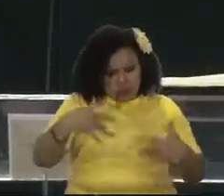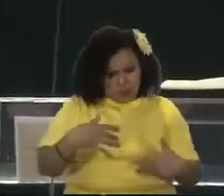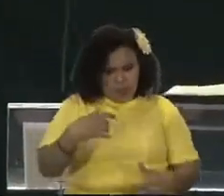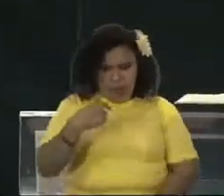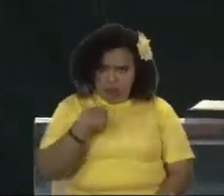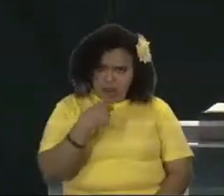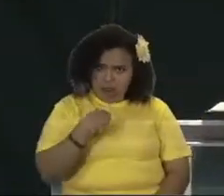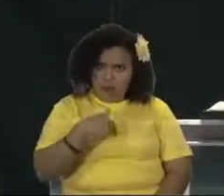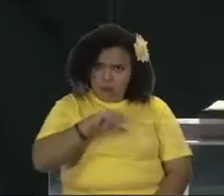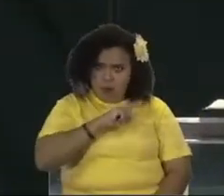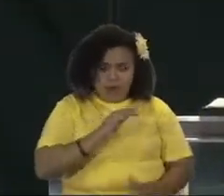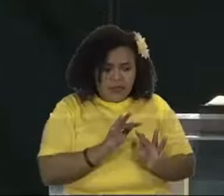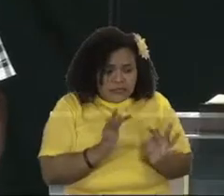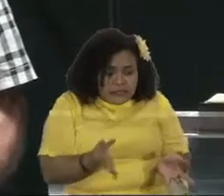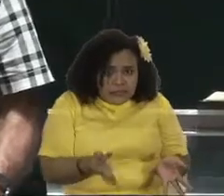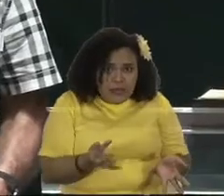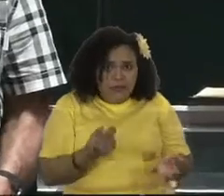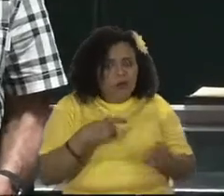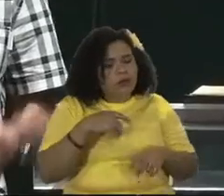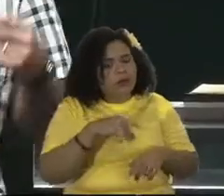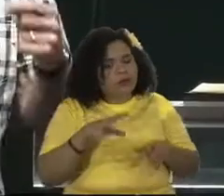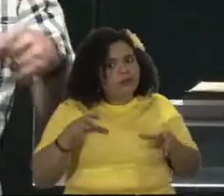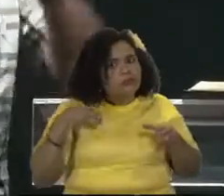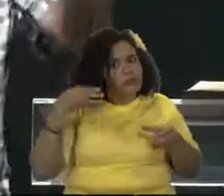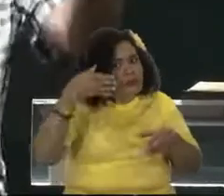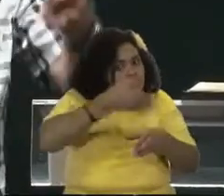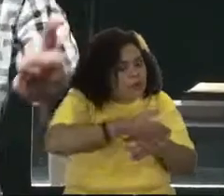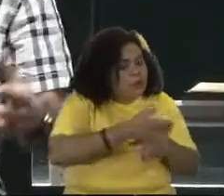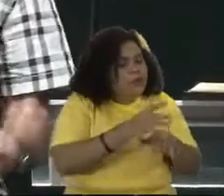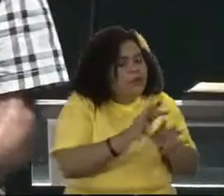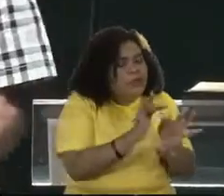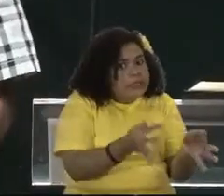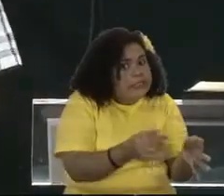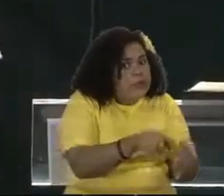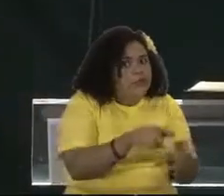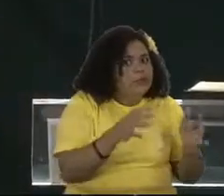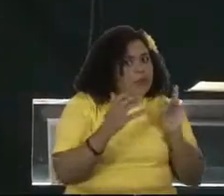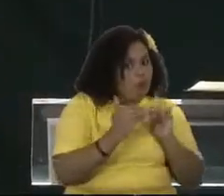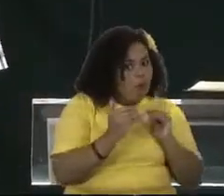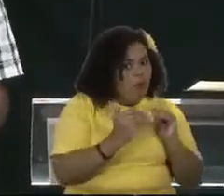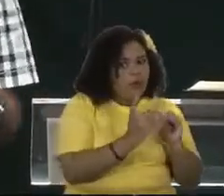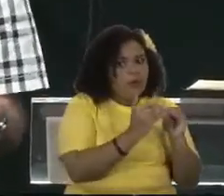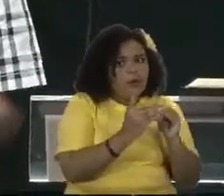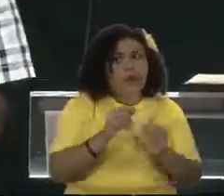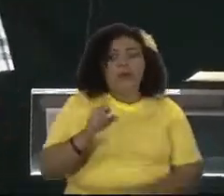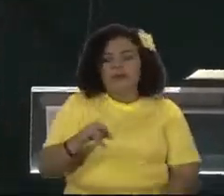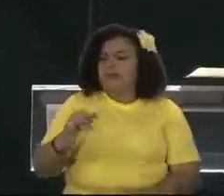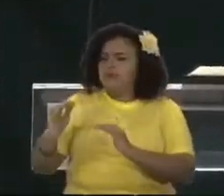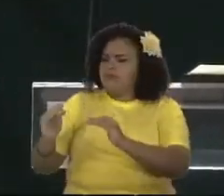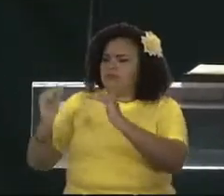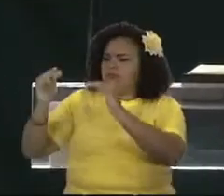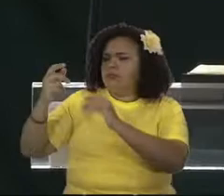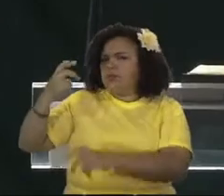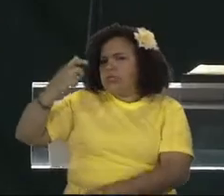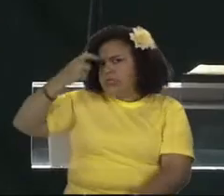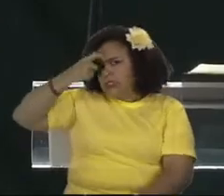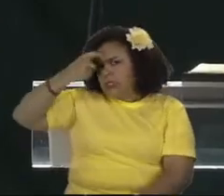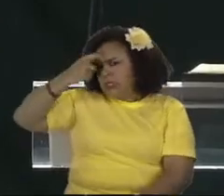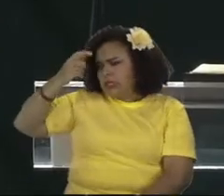a Gentile, to the poor I became poor, to the wise I became wise. So Paul